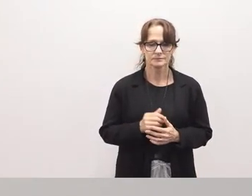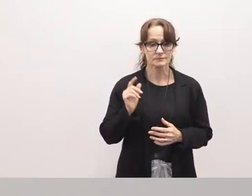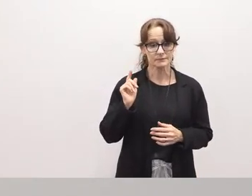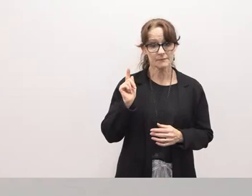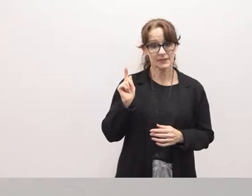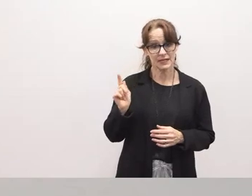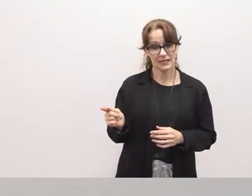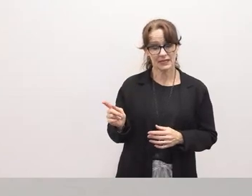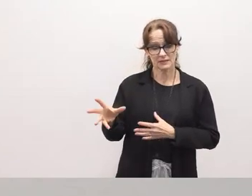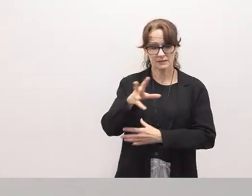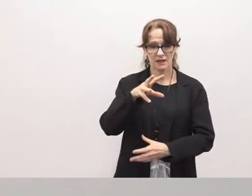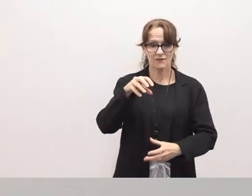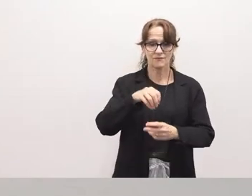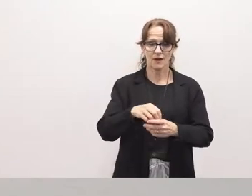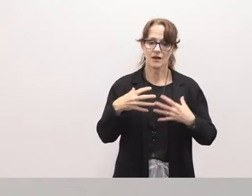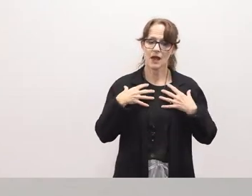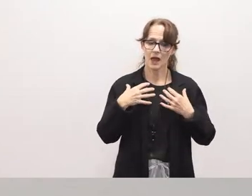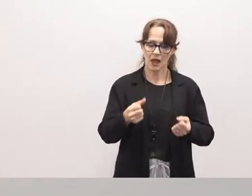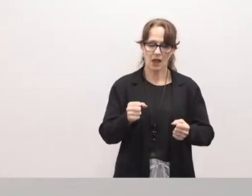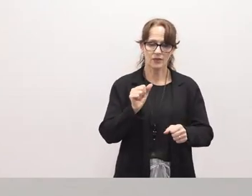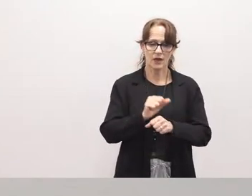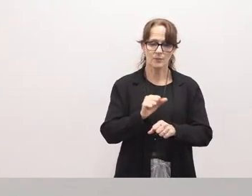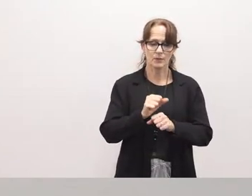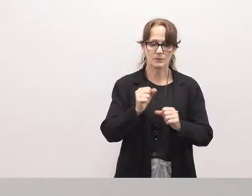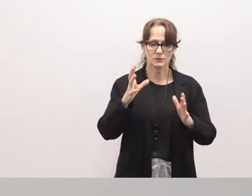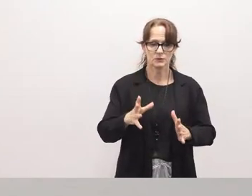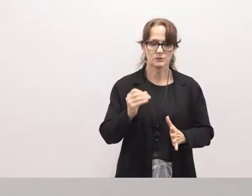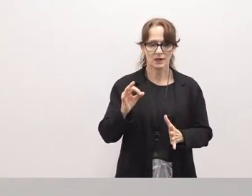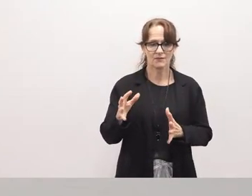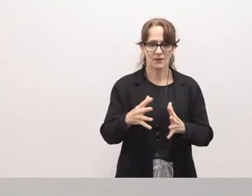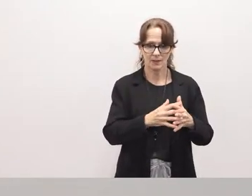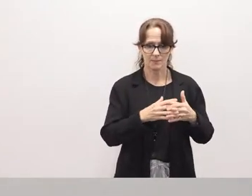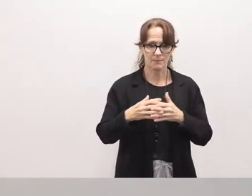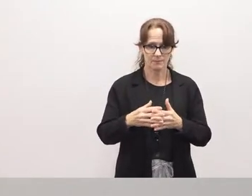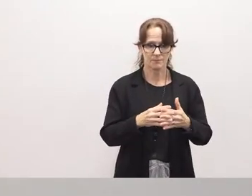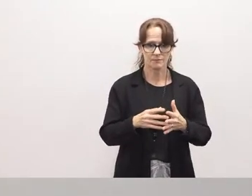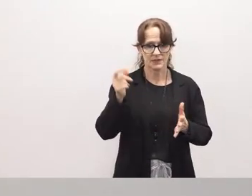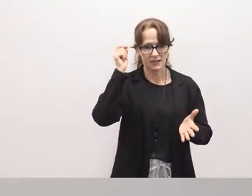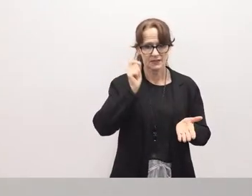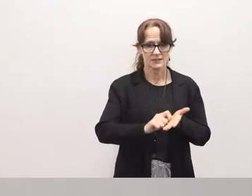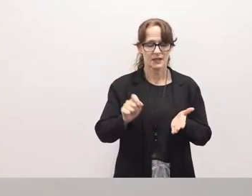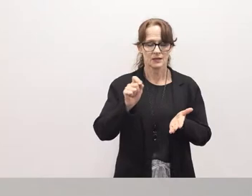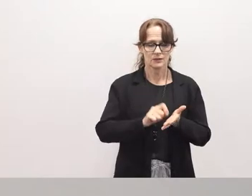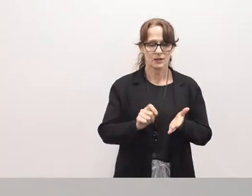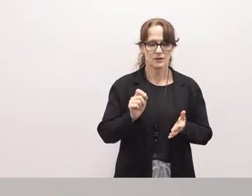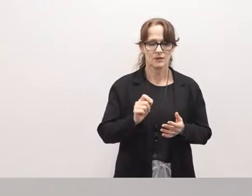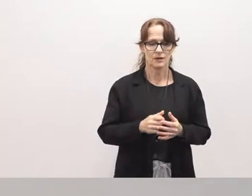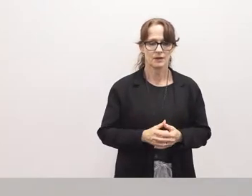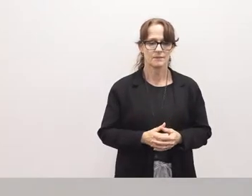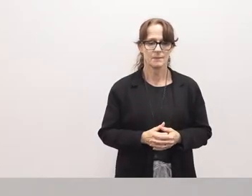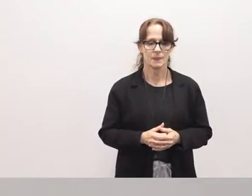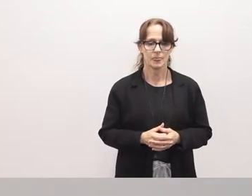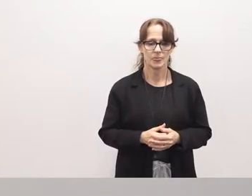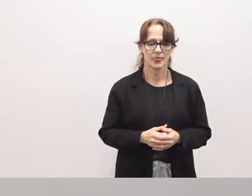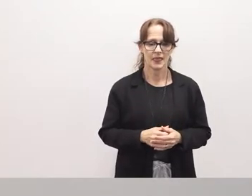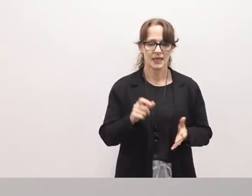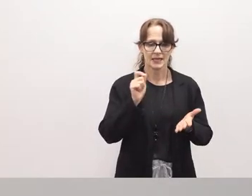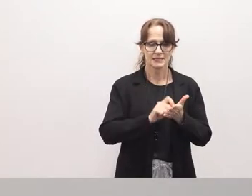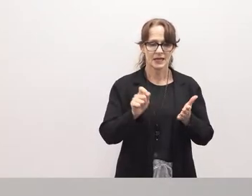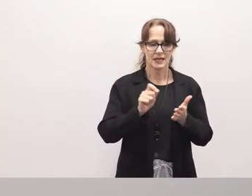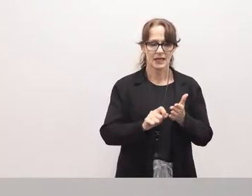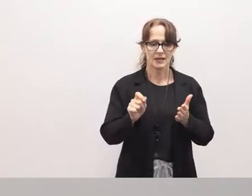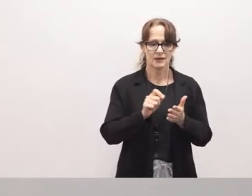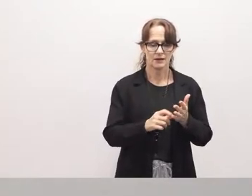He's involved with Health Occupation Students of America. He's the secretary there. and he's the